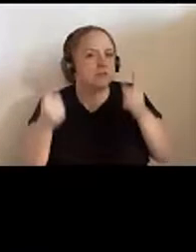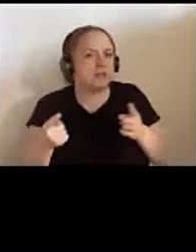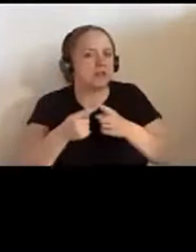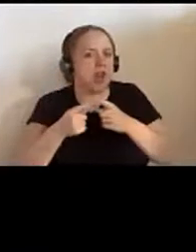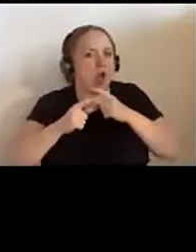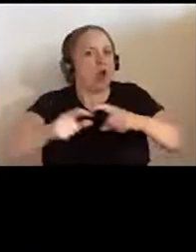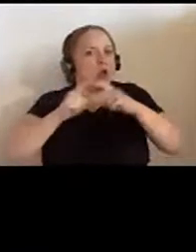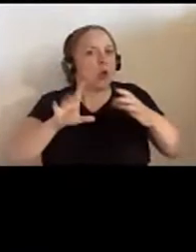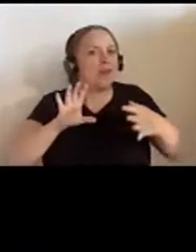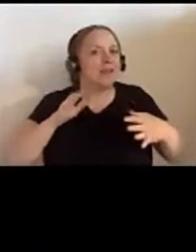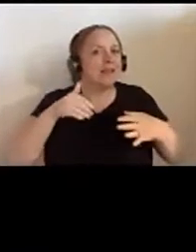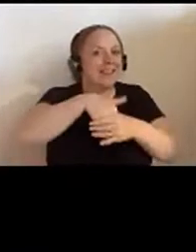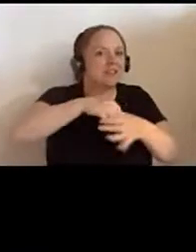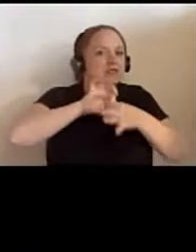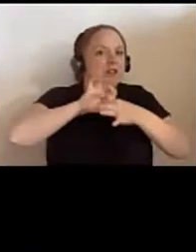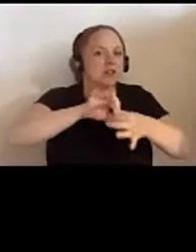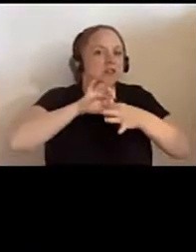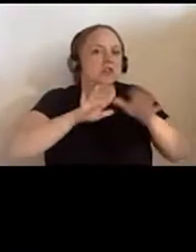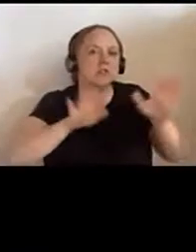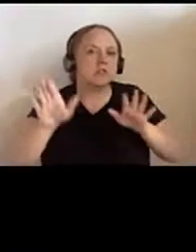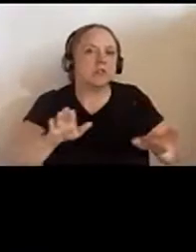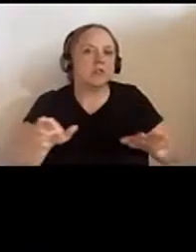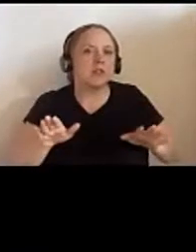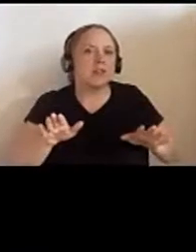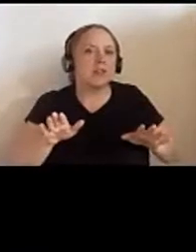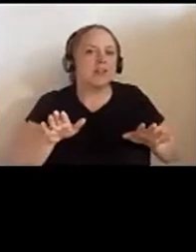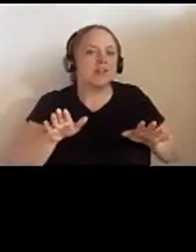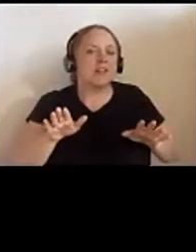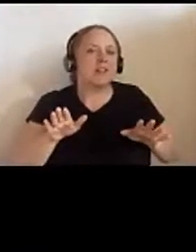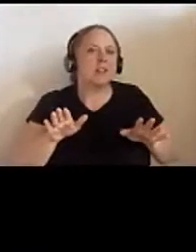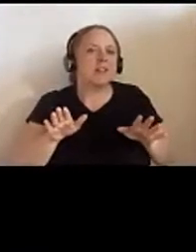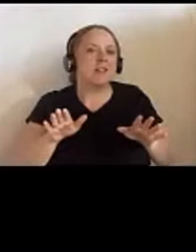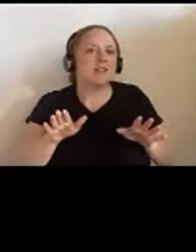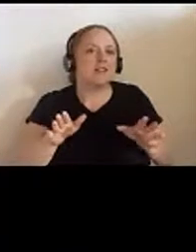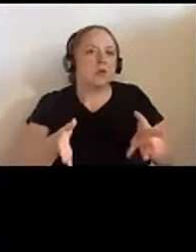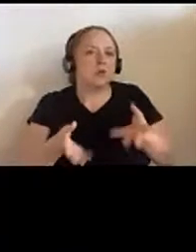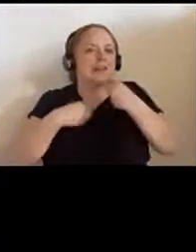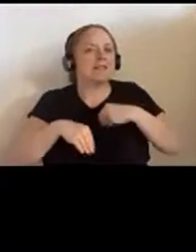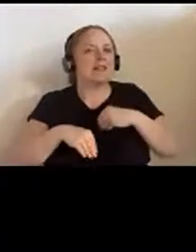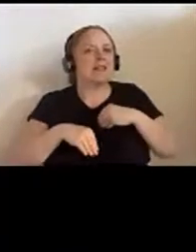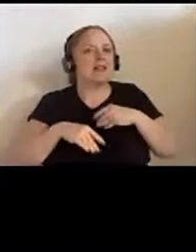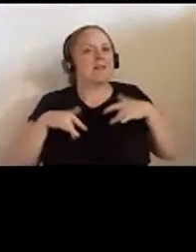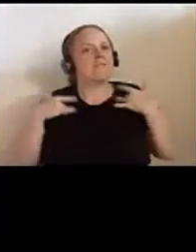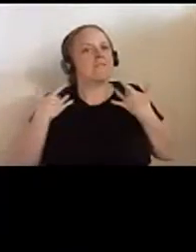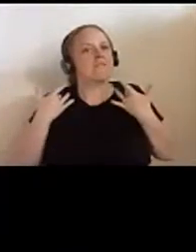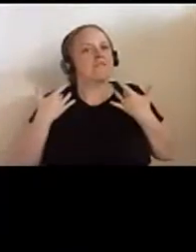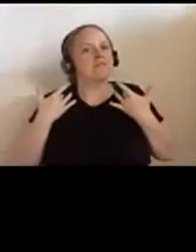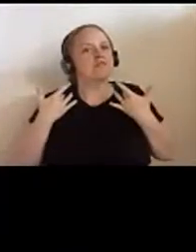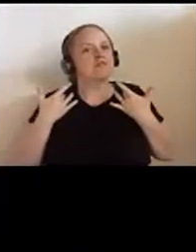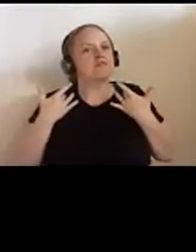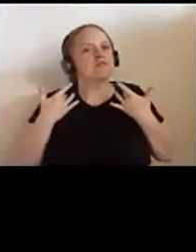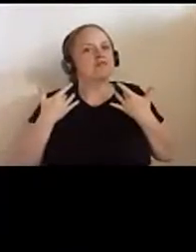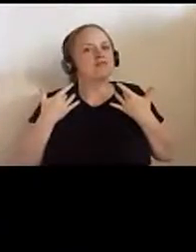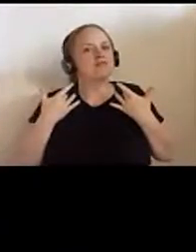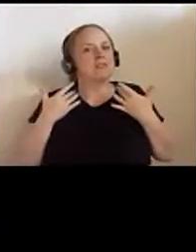interaction that installation can provide, something that I feel really gets to the heart of